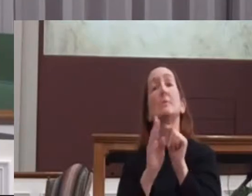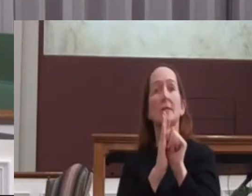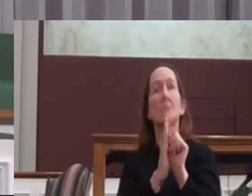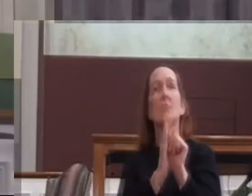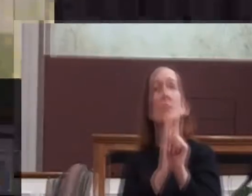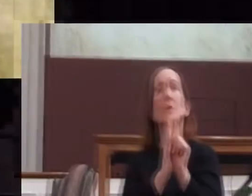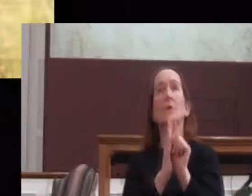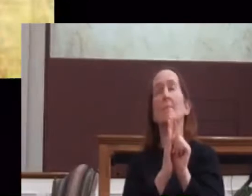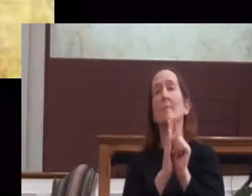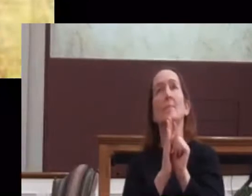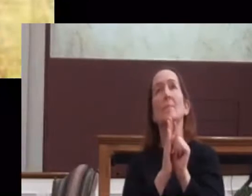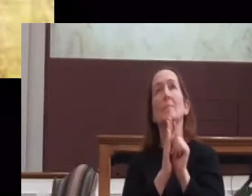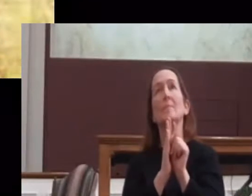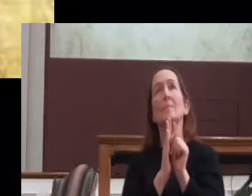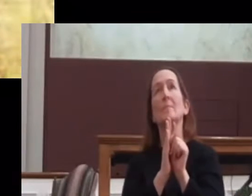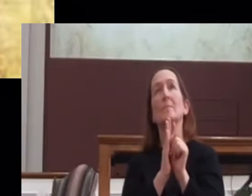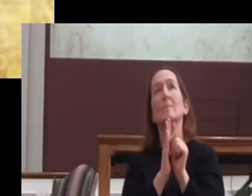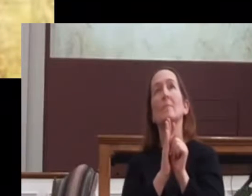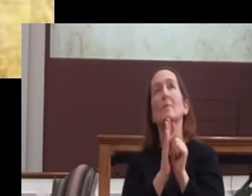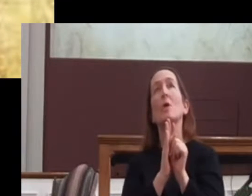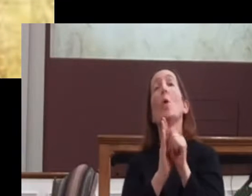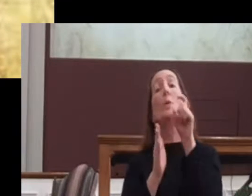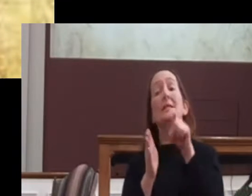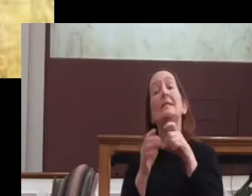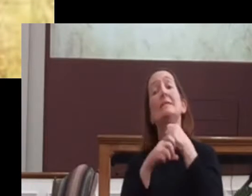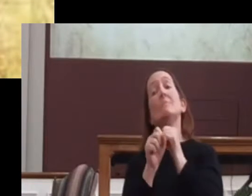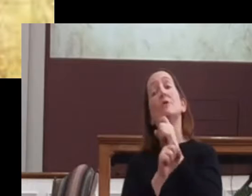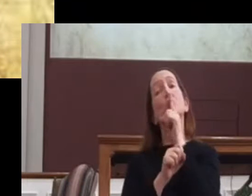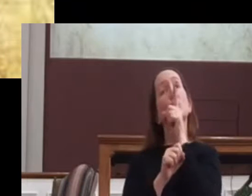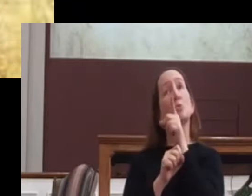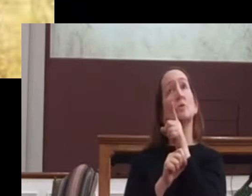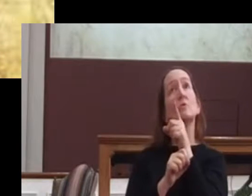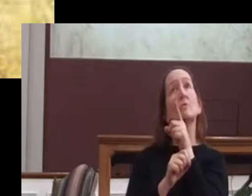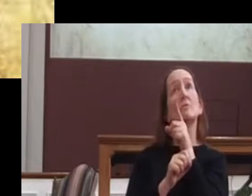But it's not based on just one person's testimony.